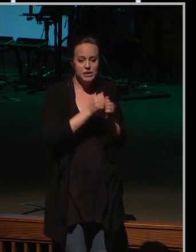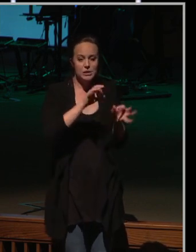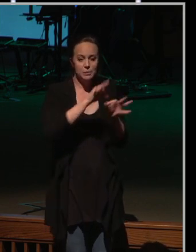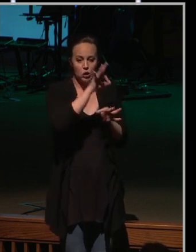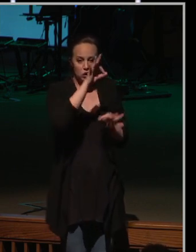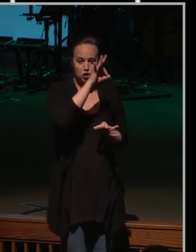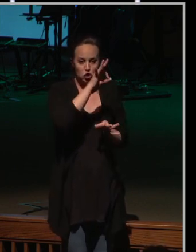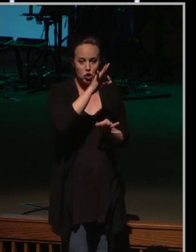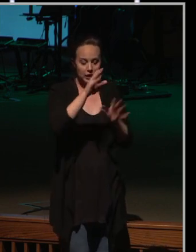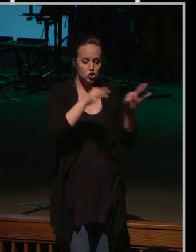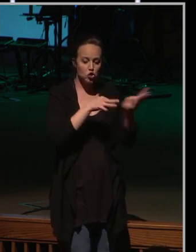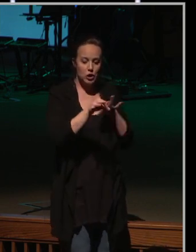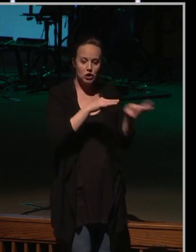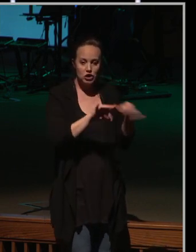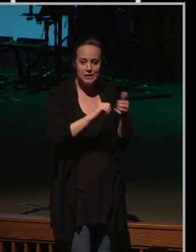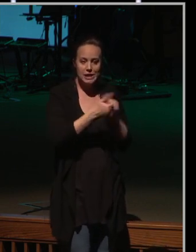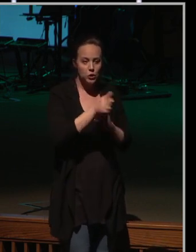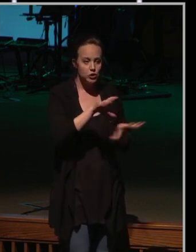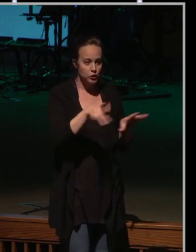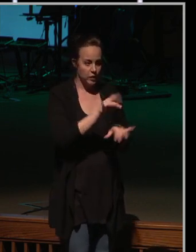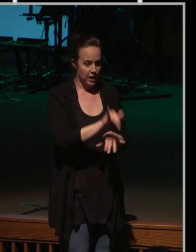And so how do we actually seek the things